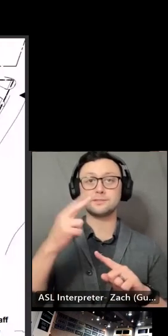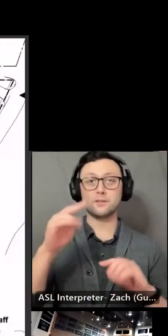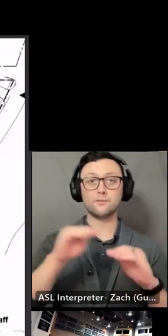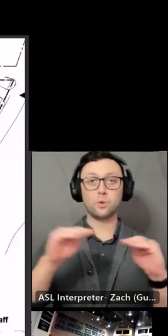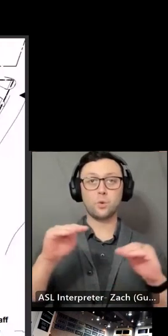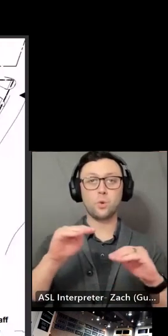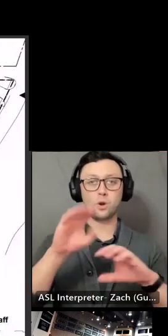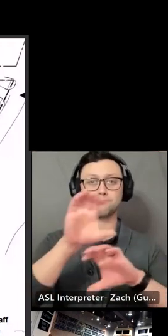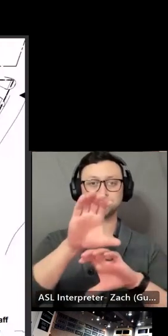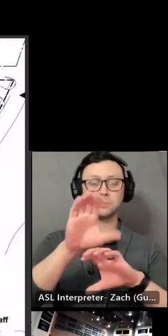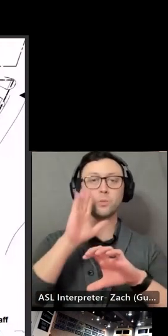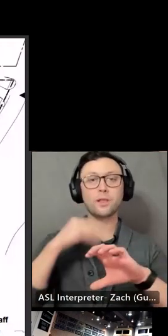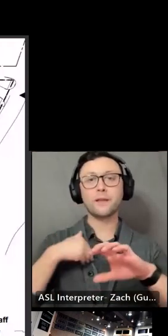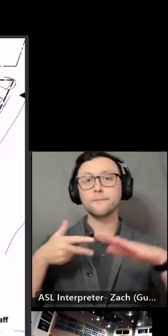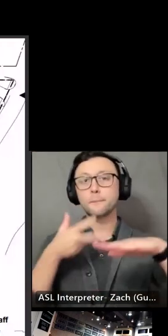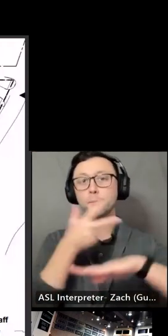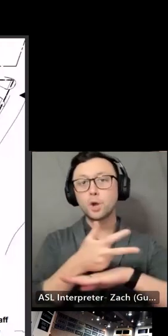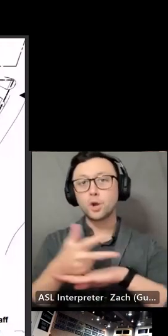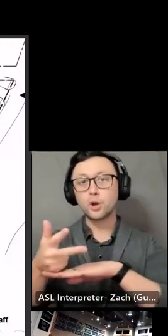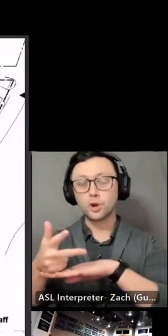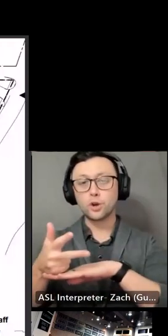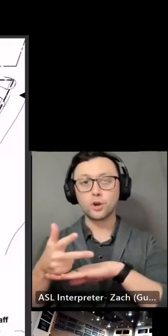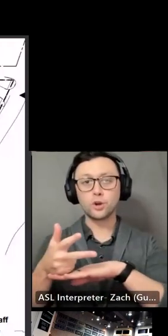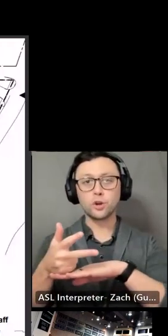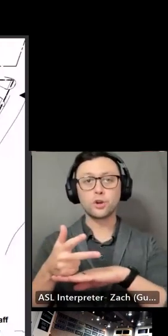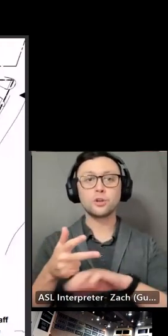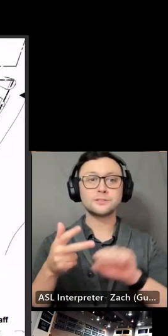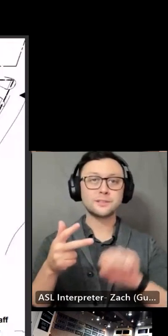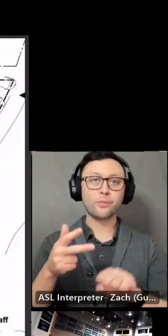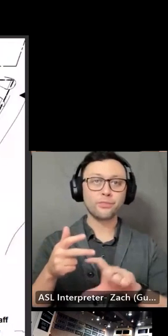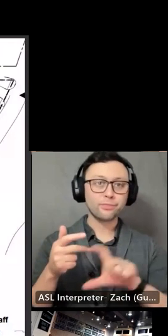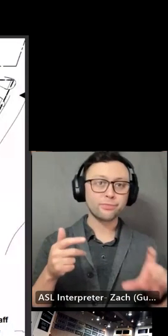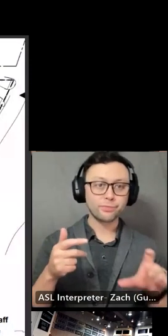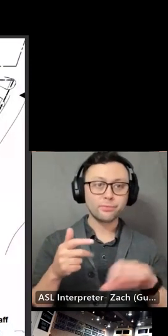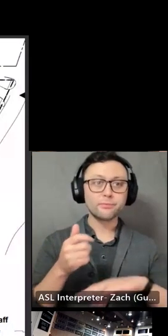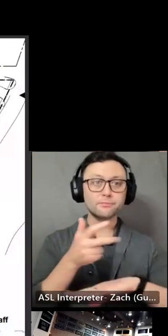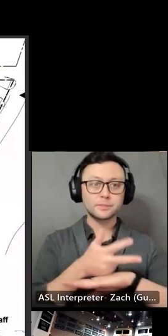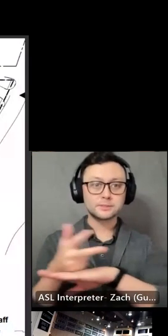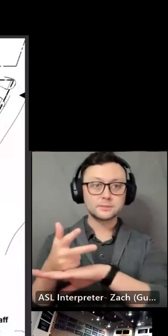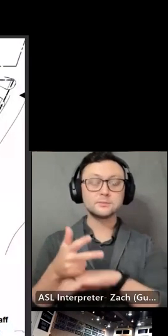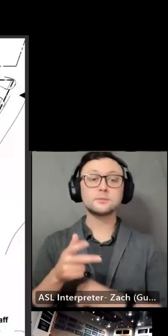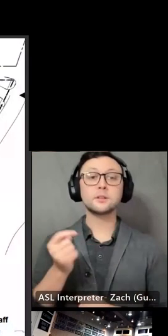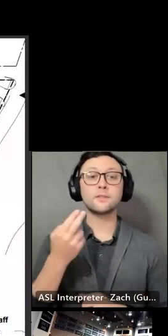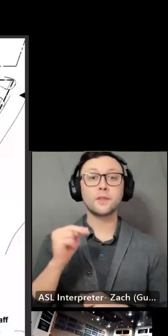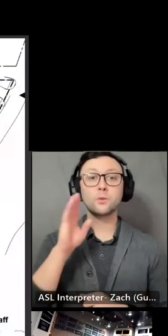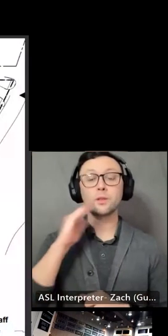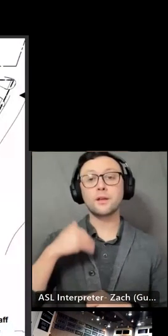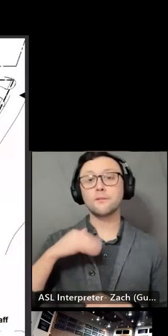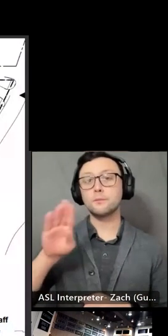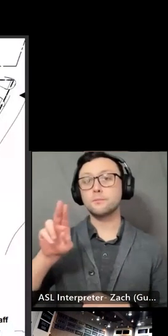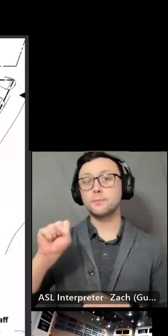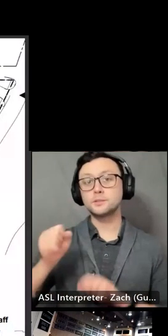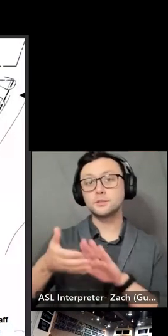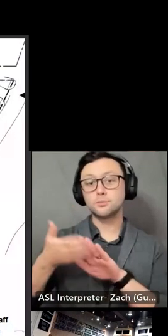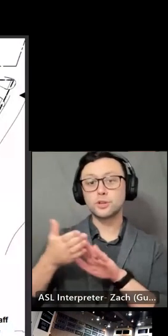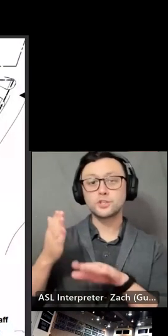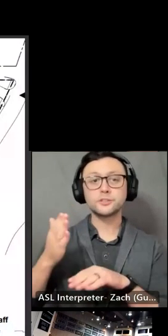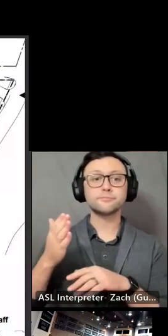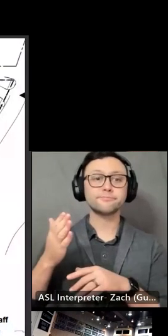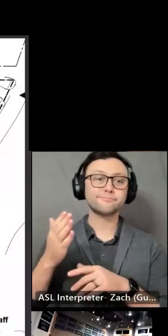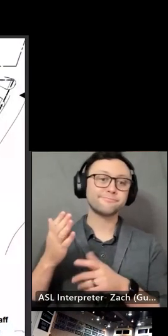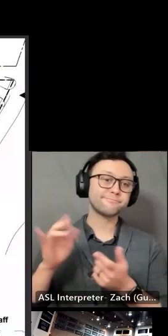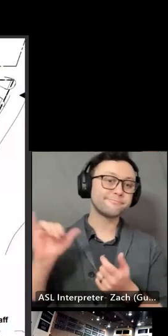some bus parking in the south where there is that light glazing. We have the bus operations sort of like break room